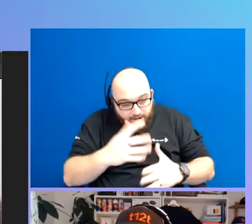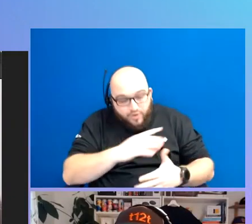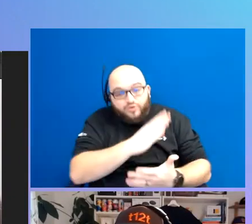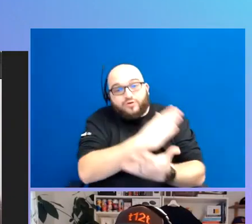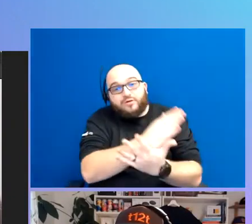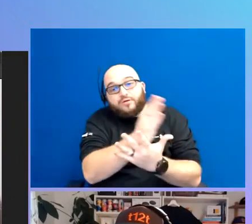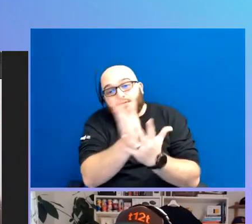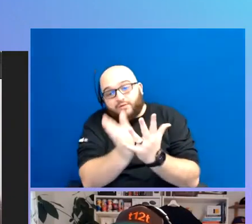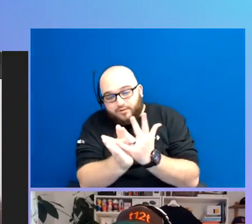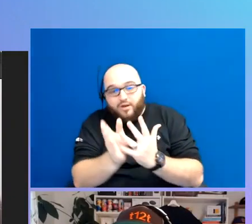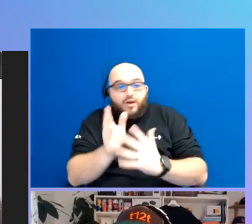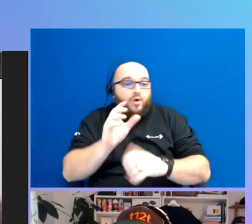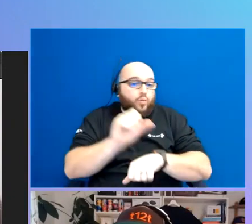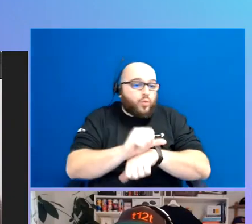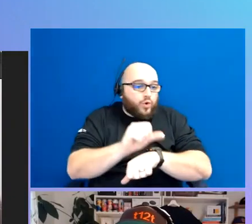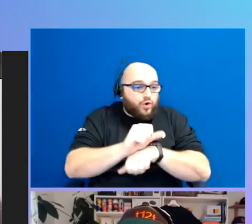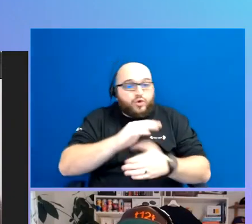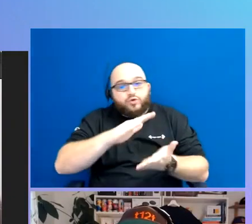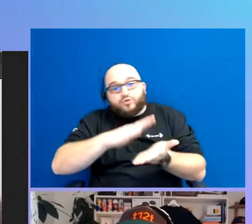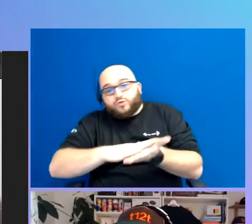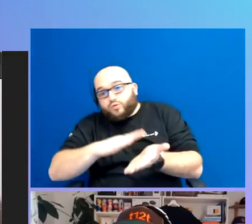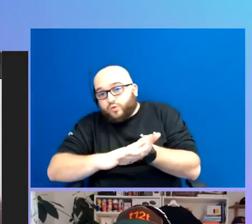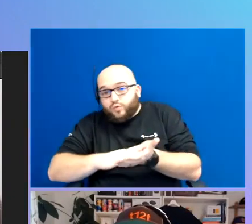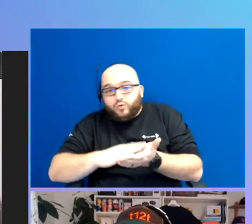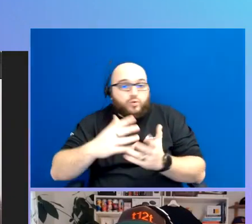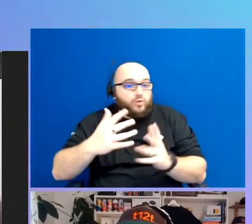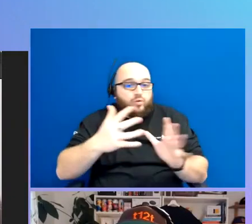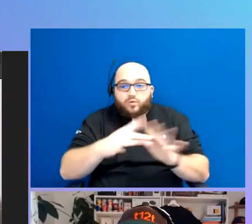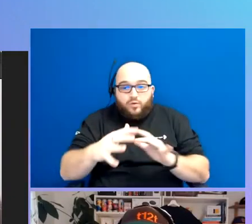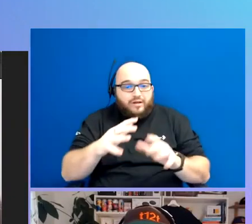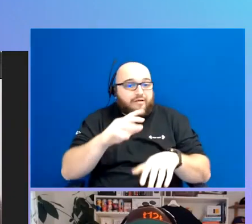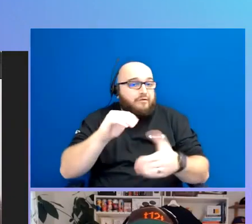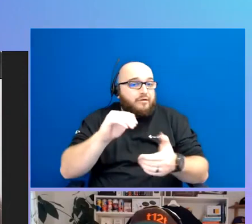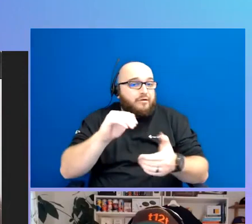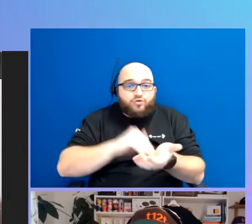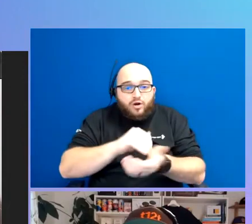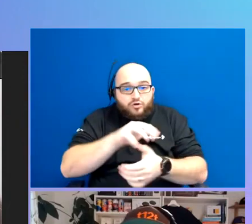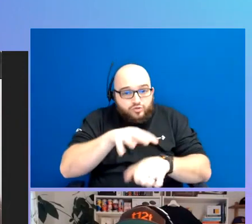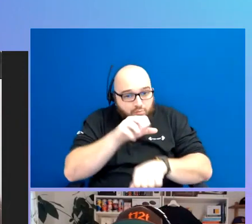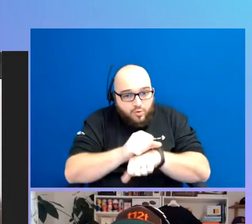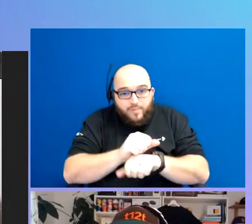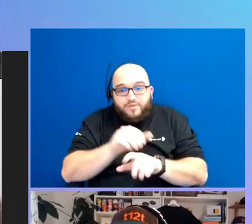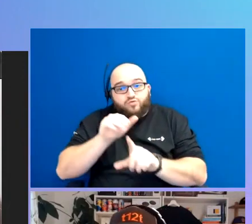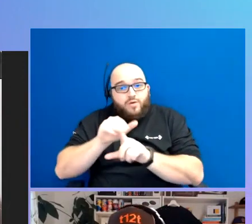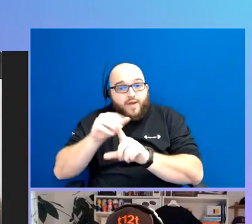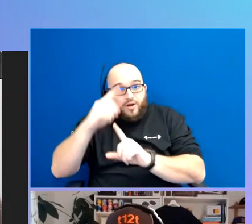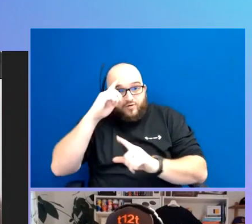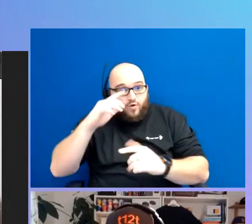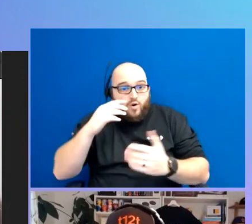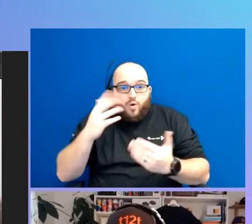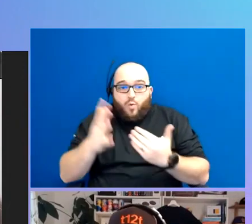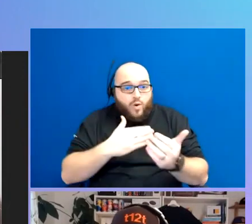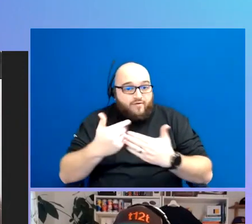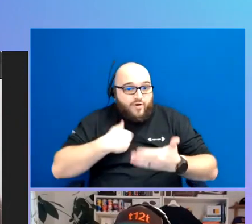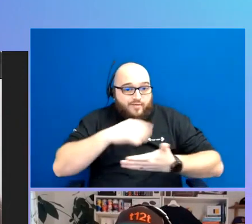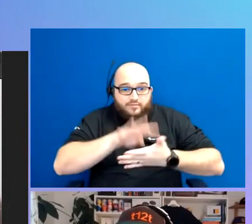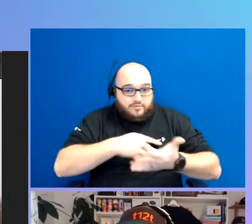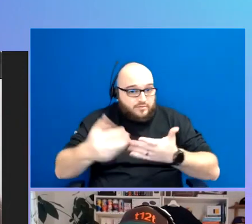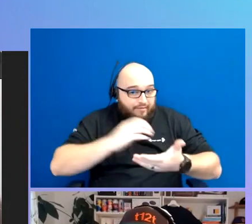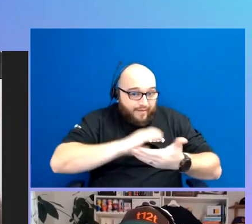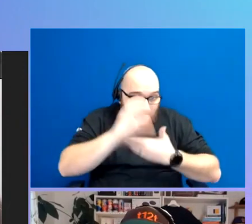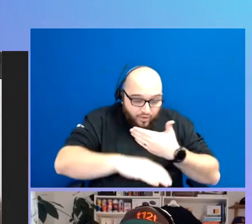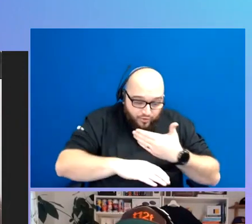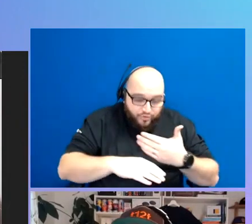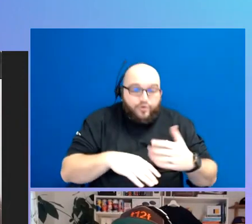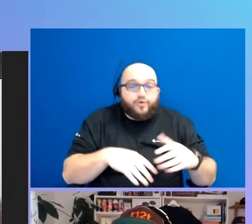things around the schools for the kids and doctor's appointment, calendar reminders, and of course, all